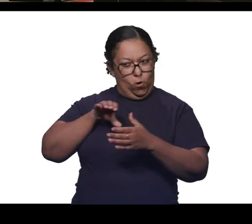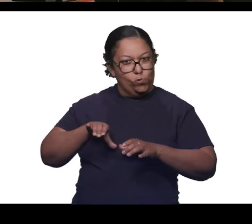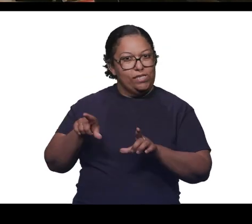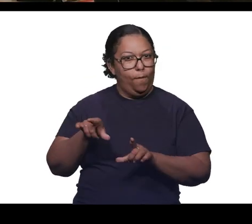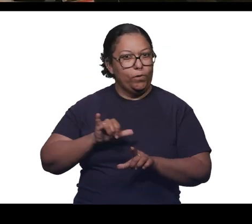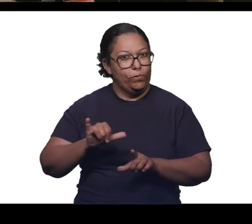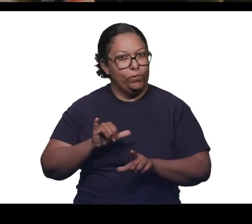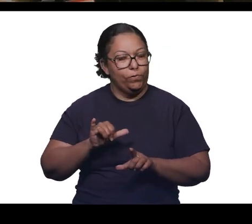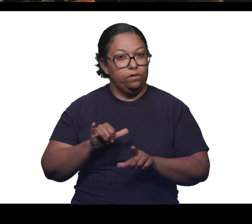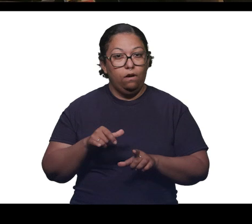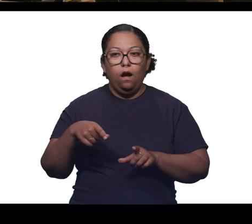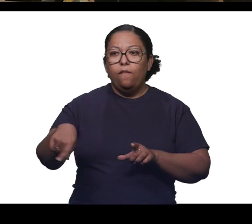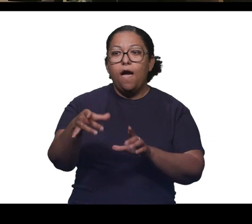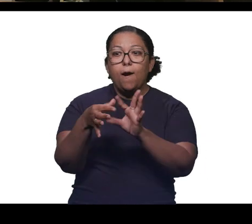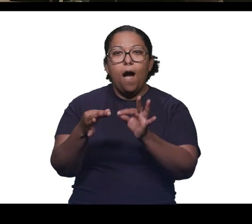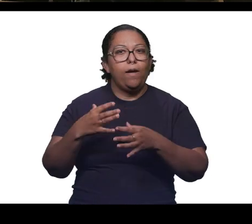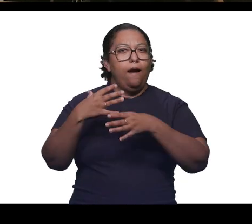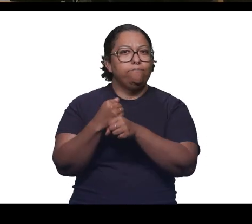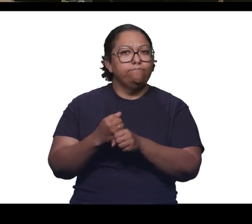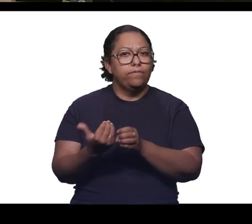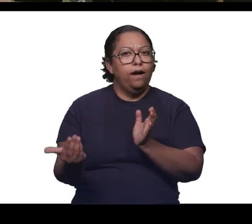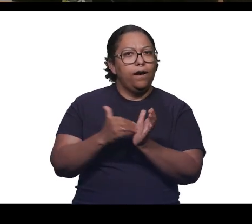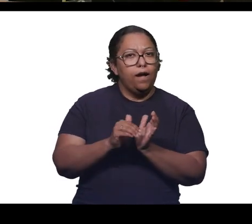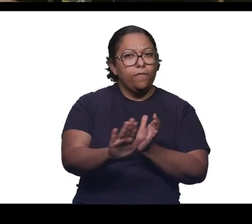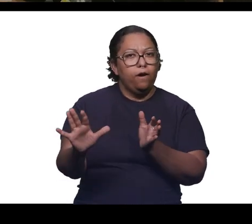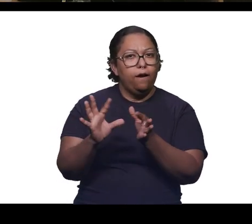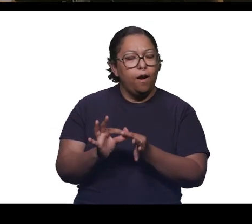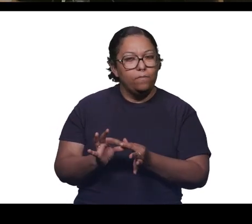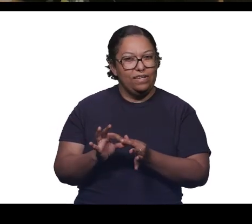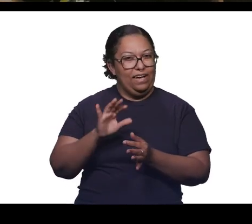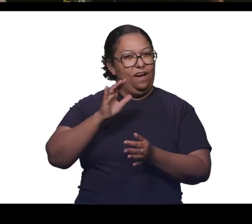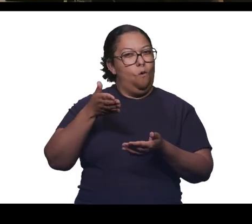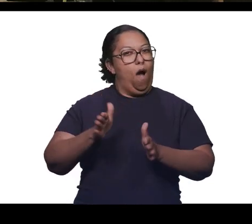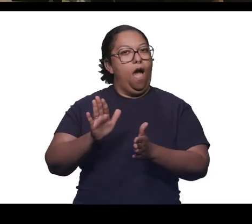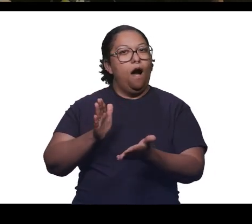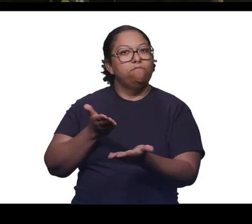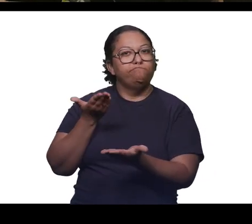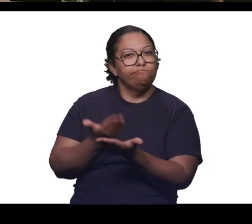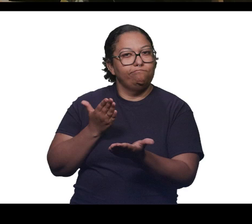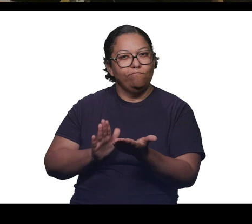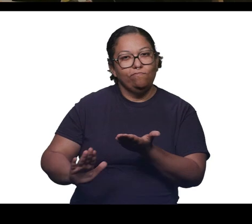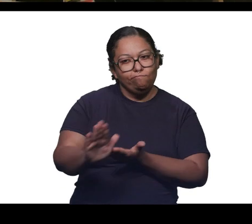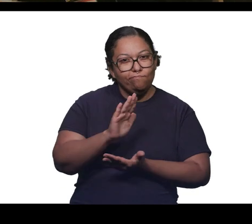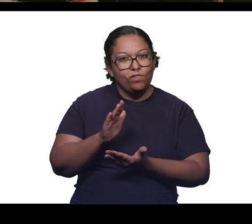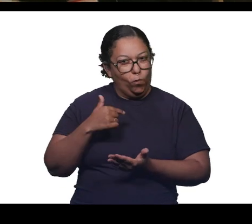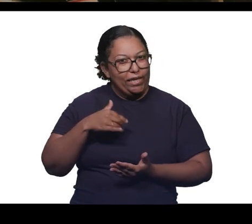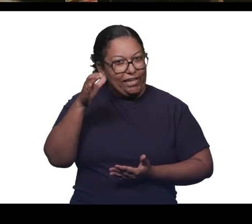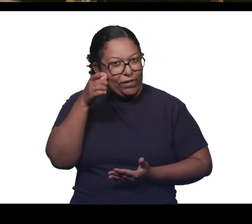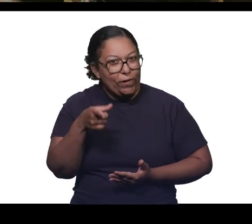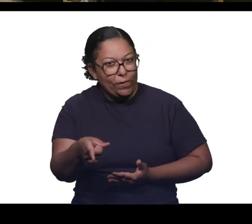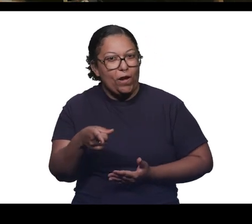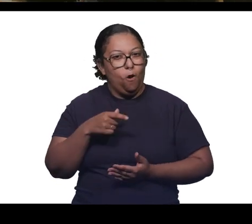comments, and that way, it's a form of validation. We're letting the children know that we hear them and we're following along with them.